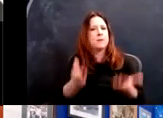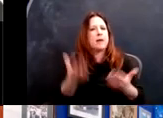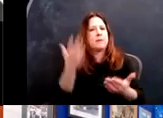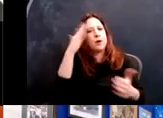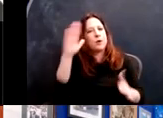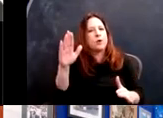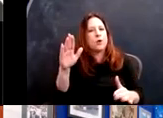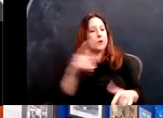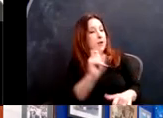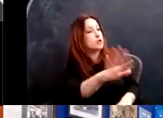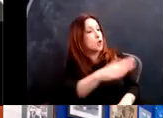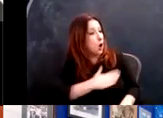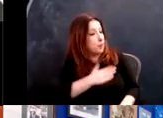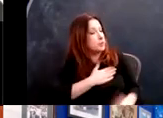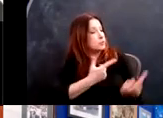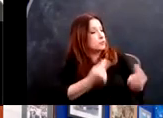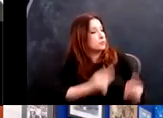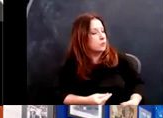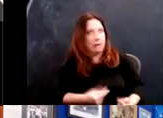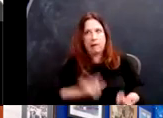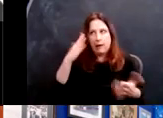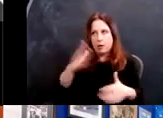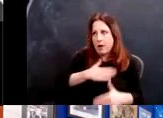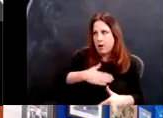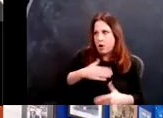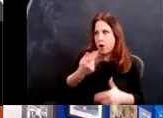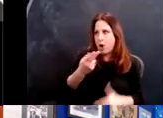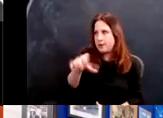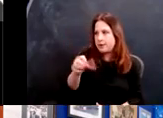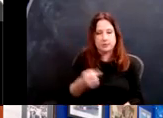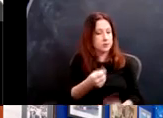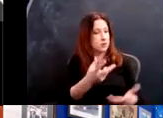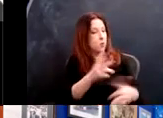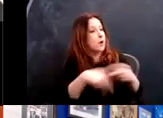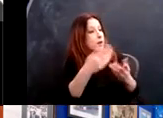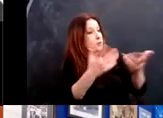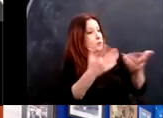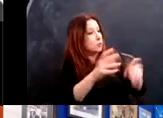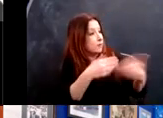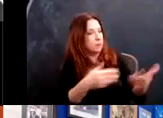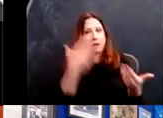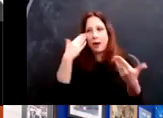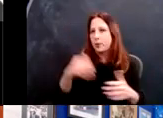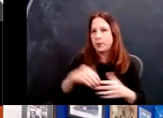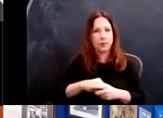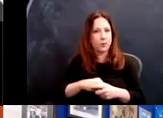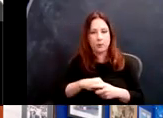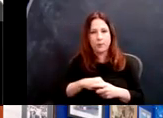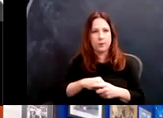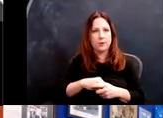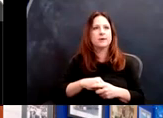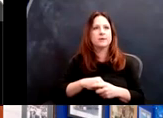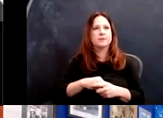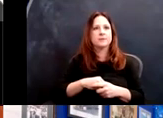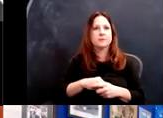their likes are, how to be of service. And in these centers is where you can find that. Can we go to the next slide,